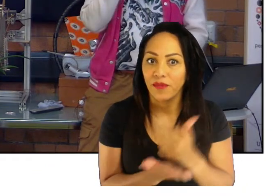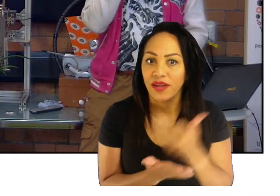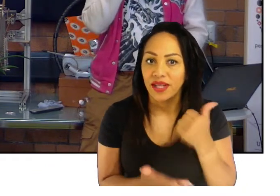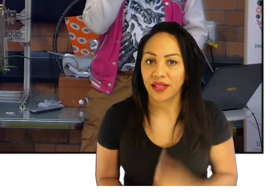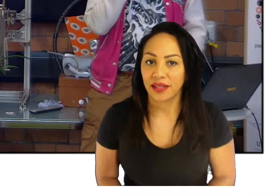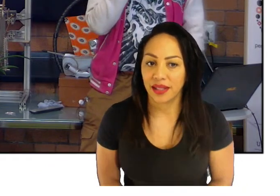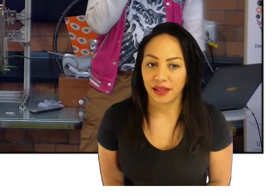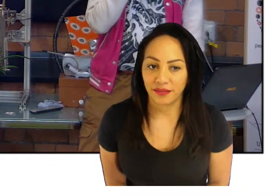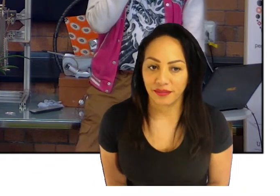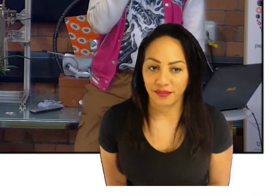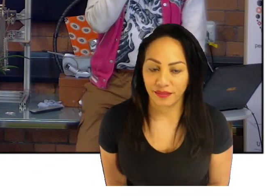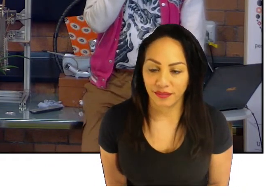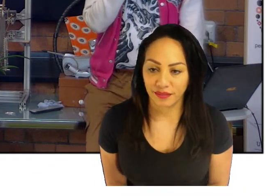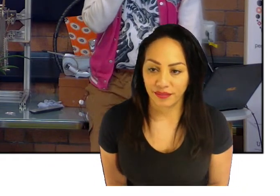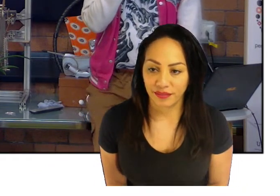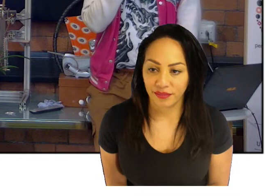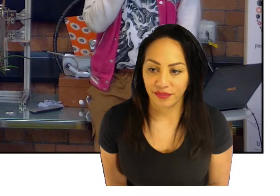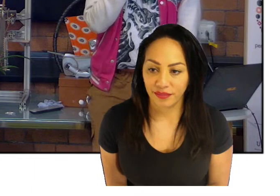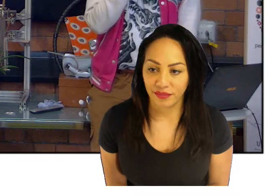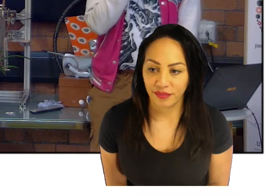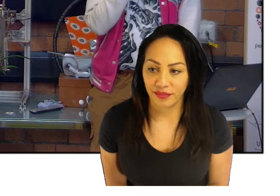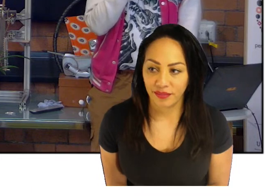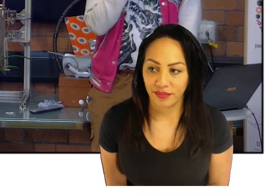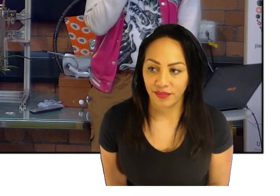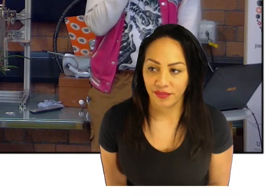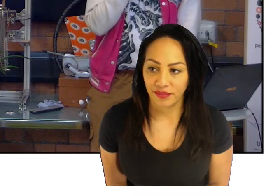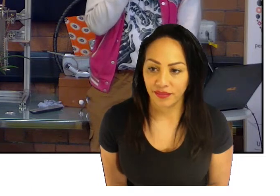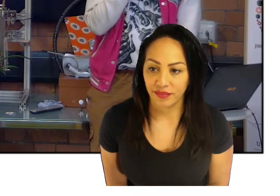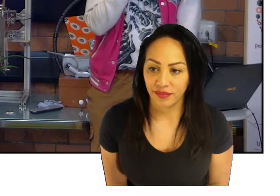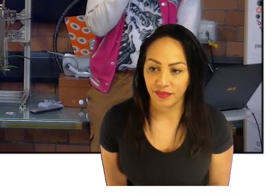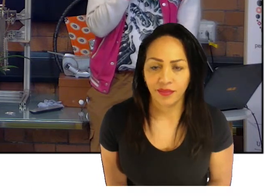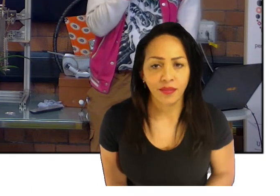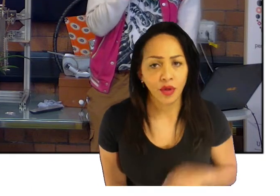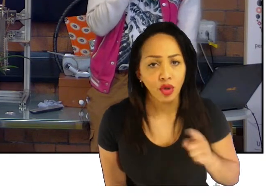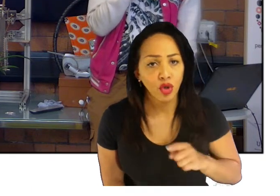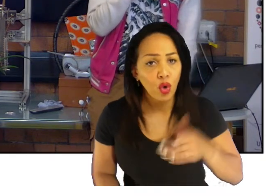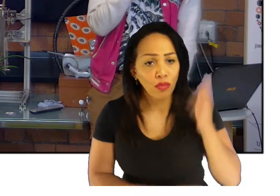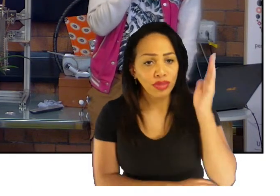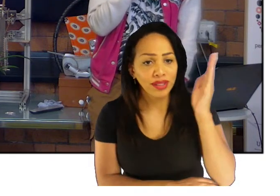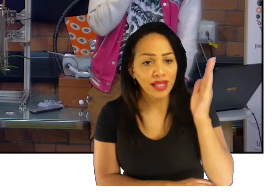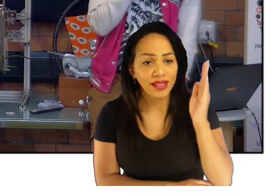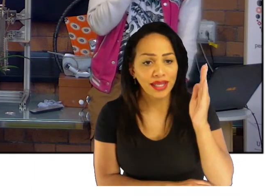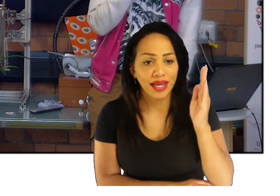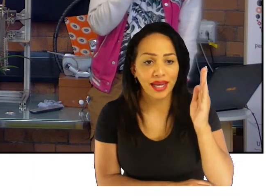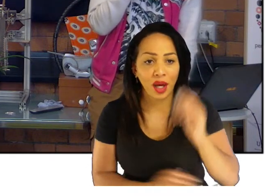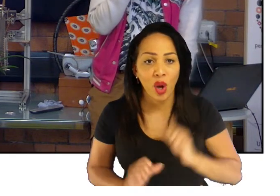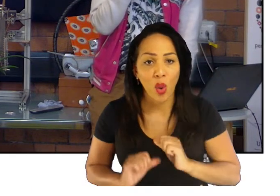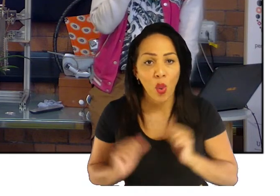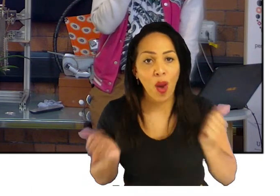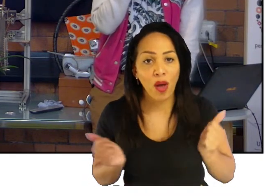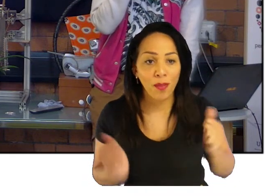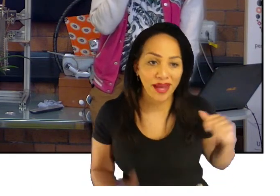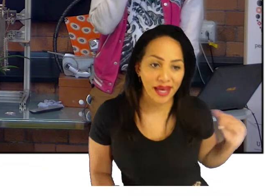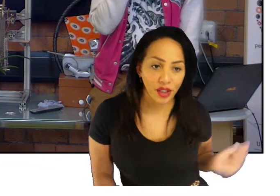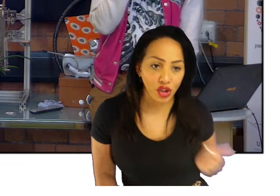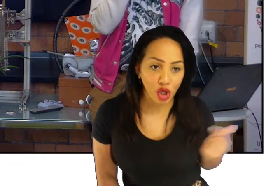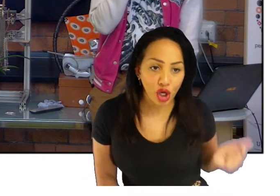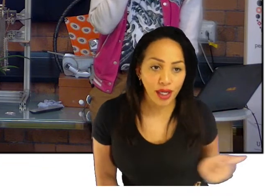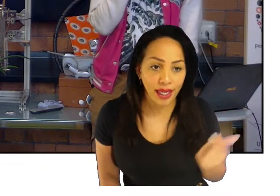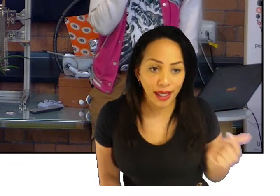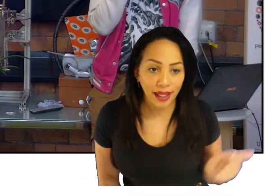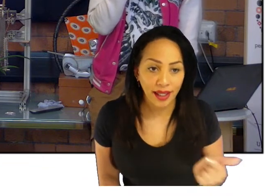of presenting this kind of well-being journey from the not caring at all through this sort of very